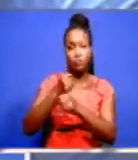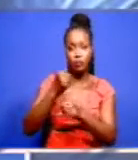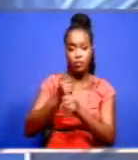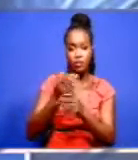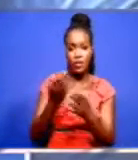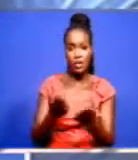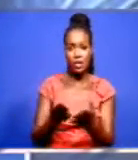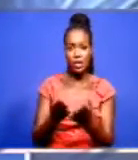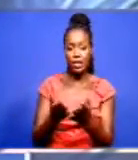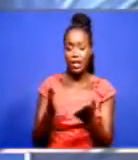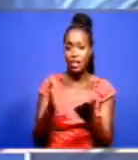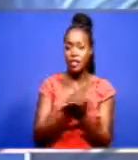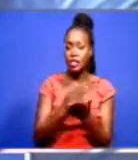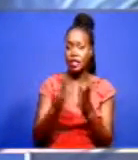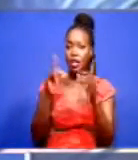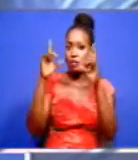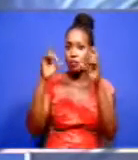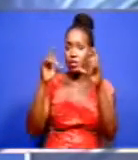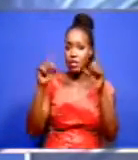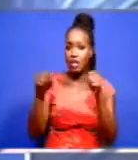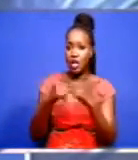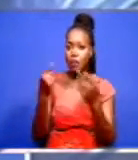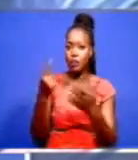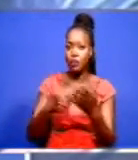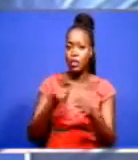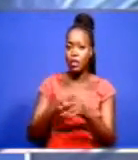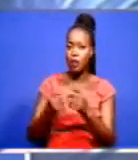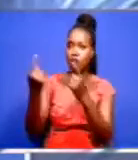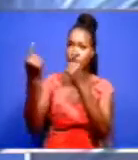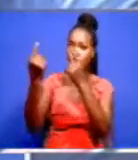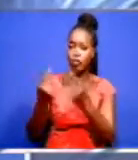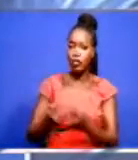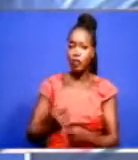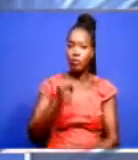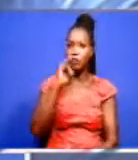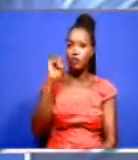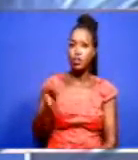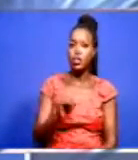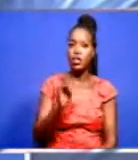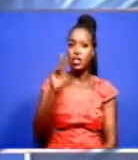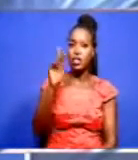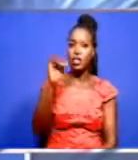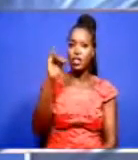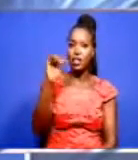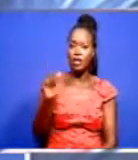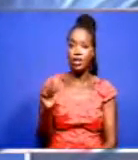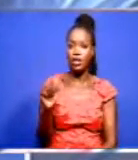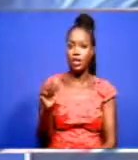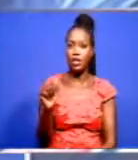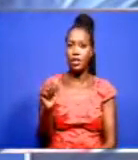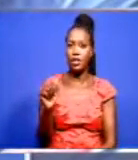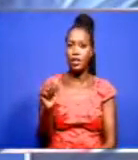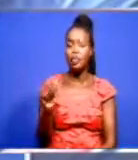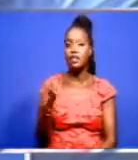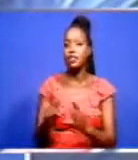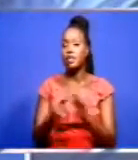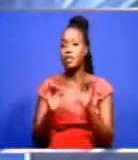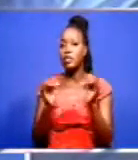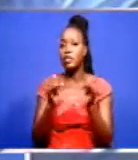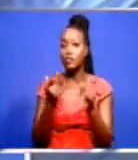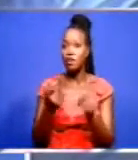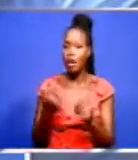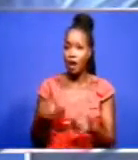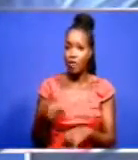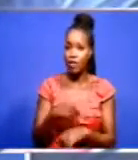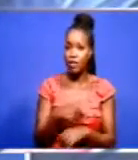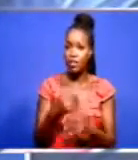you a picture on what happened this morning as she arrived at the Jomo Kenyatta International Airport. It's a story that kickstart our bulletin at this